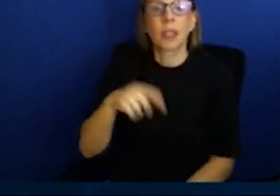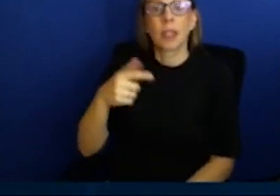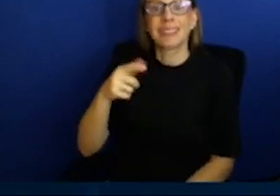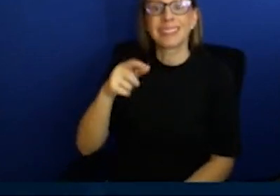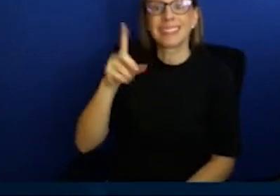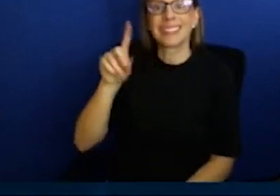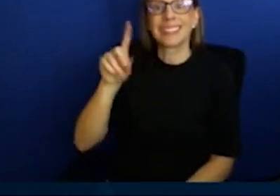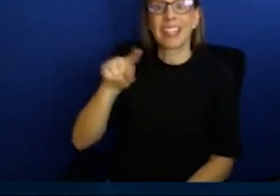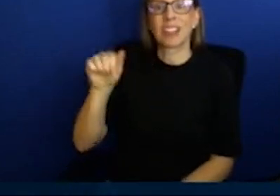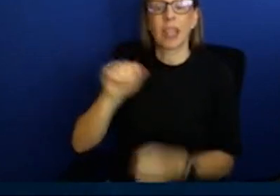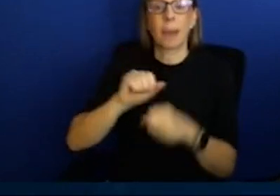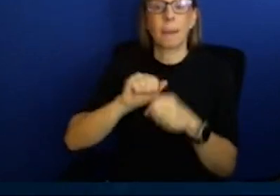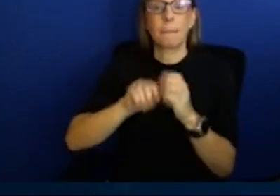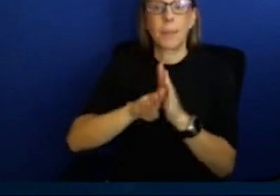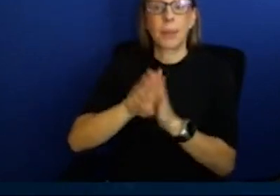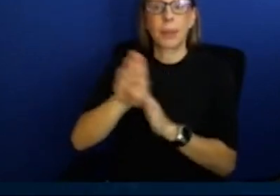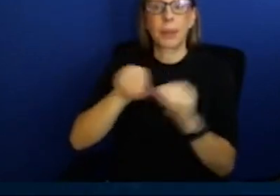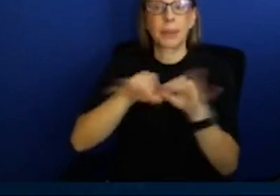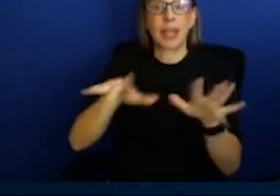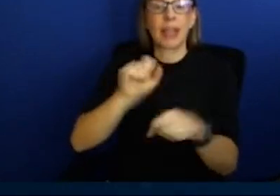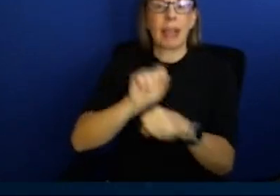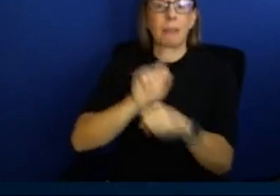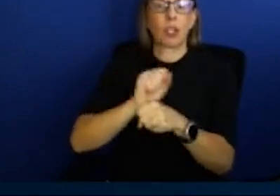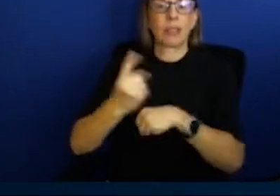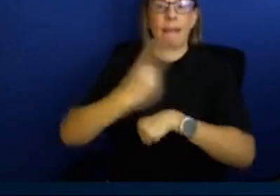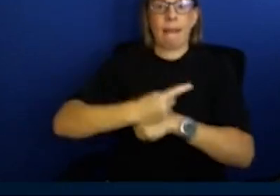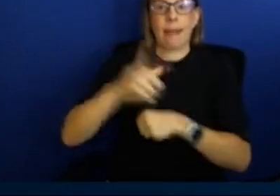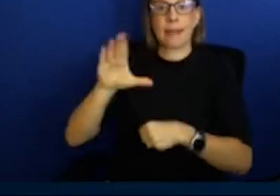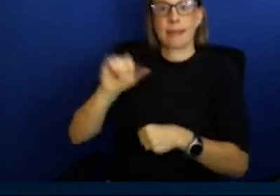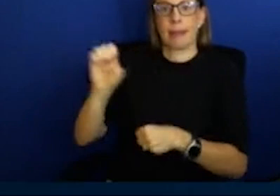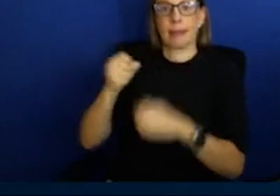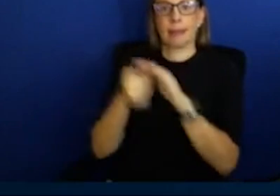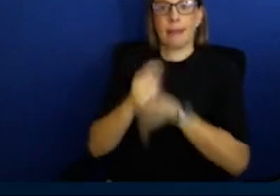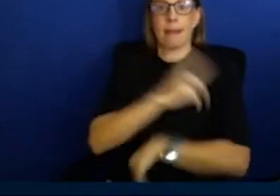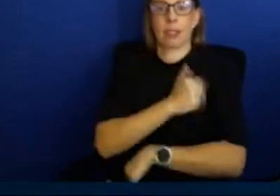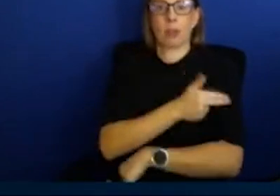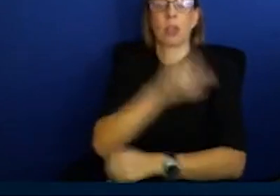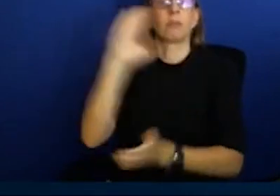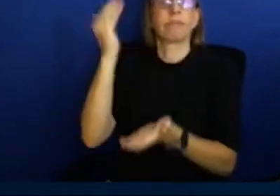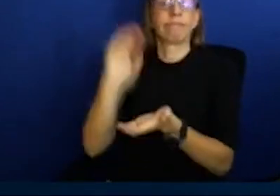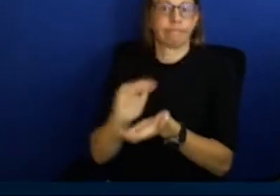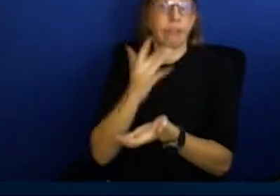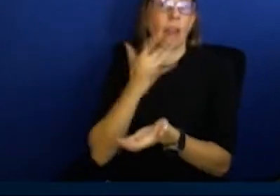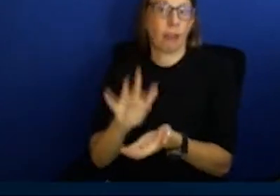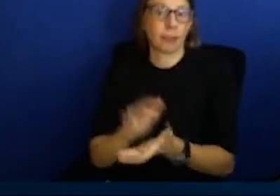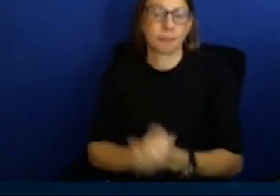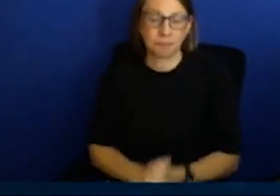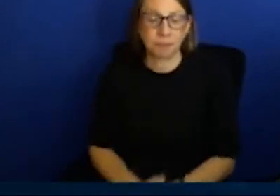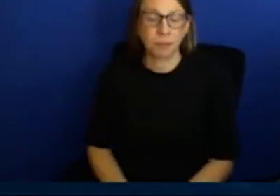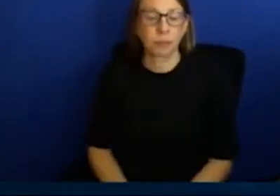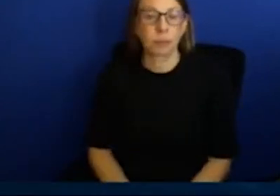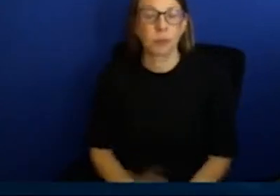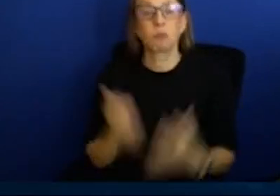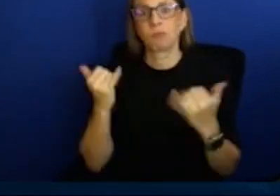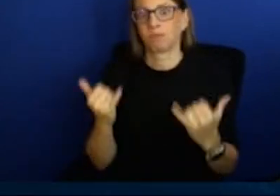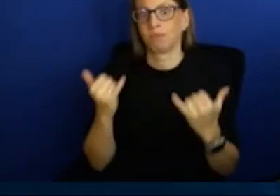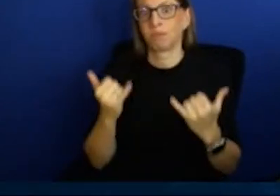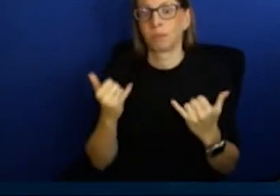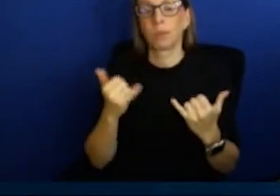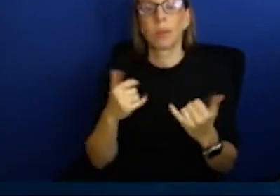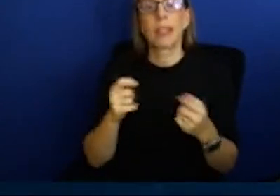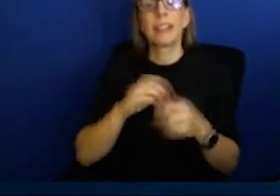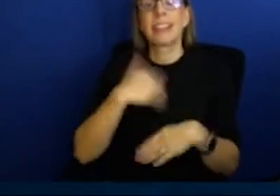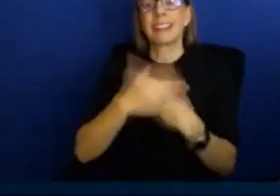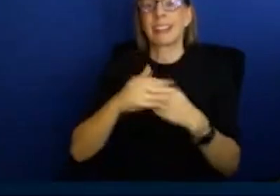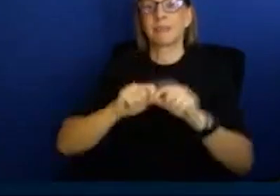Labor Day. And thankfully, cases and hospitalizations are going down. And what I can share with you, if we move to the next